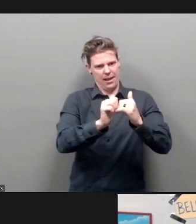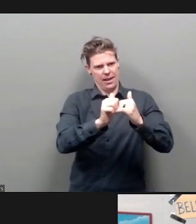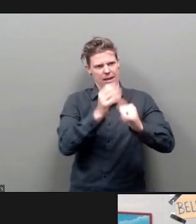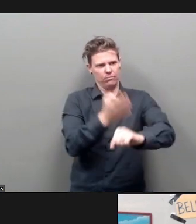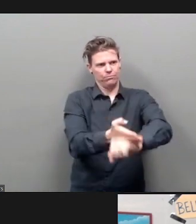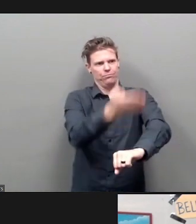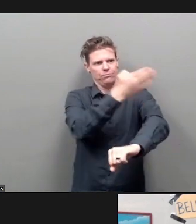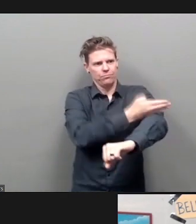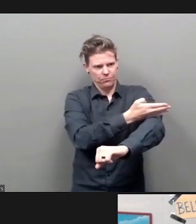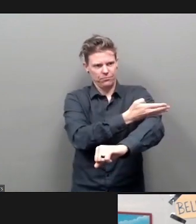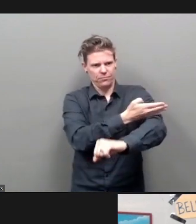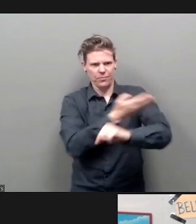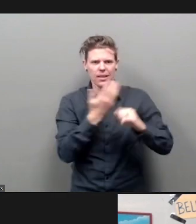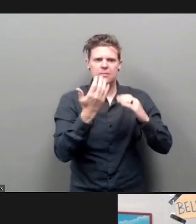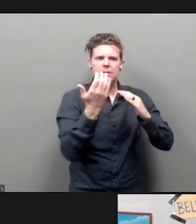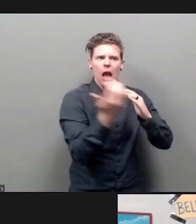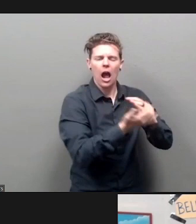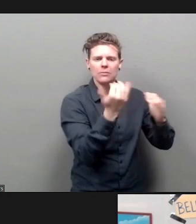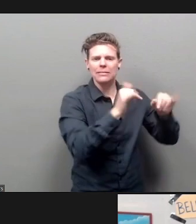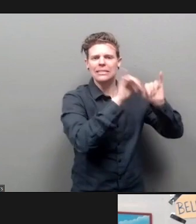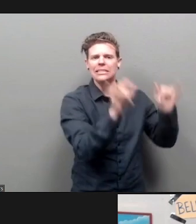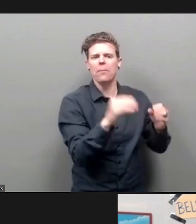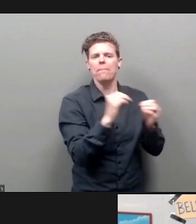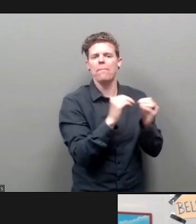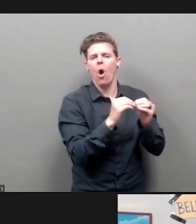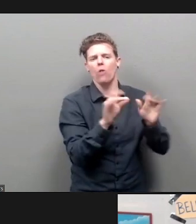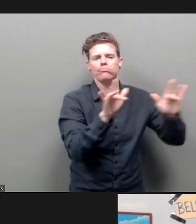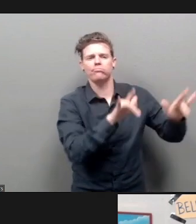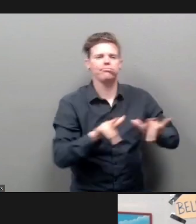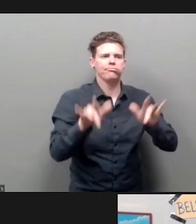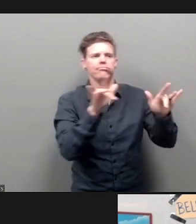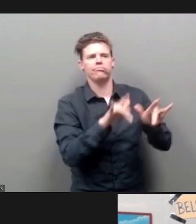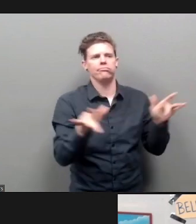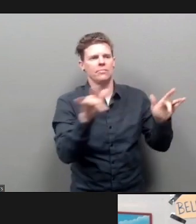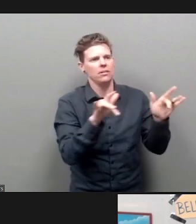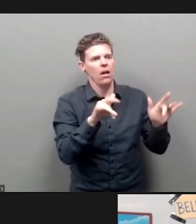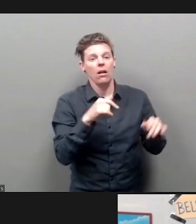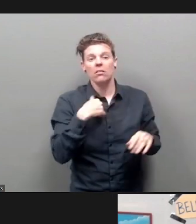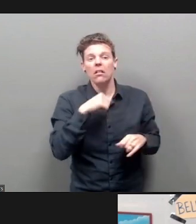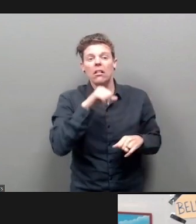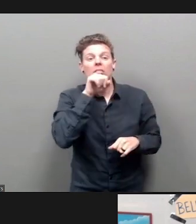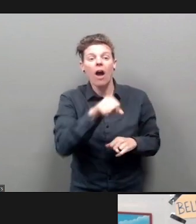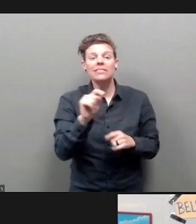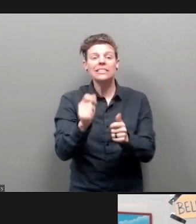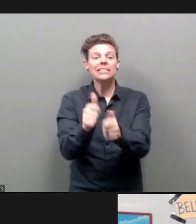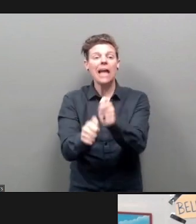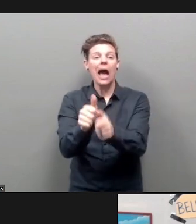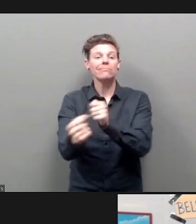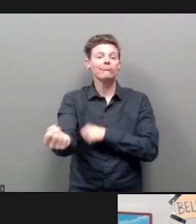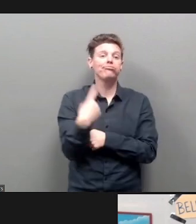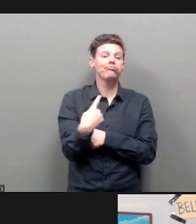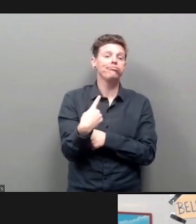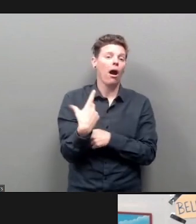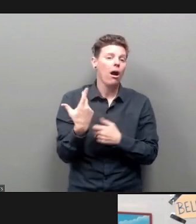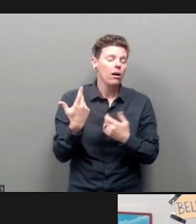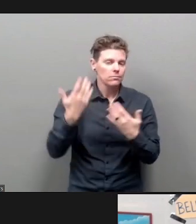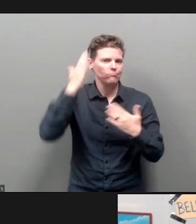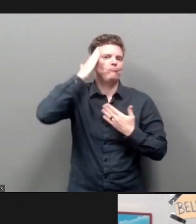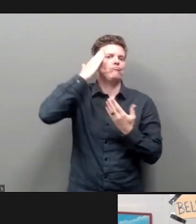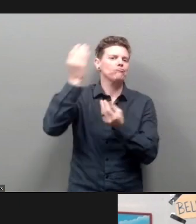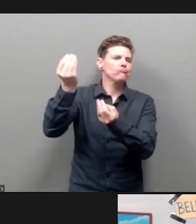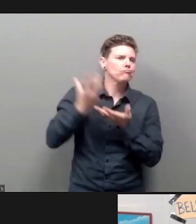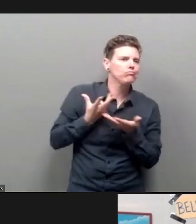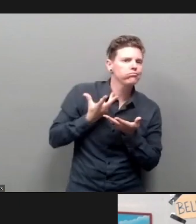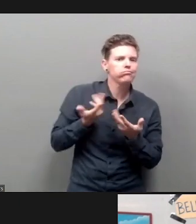I could, got a text from the DOH said, hey, you probably know that your COVID